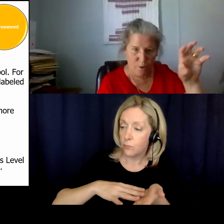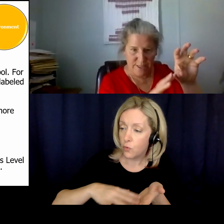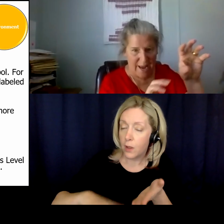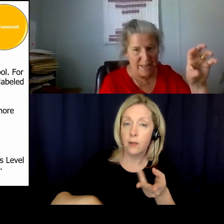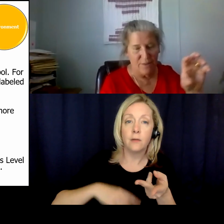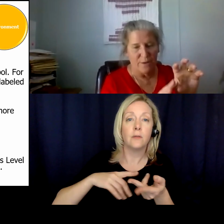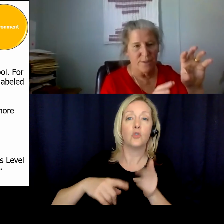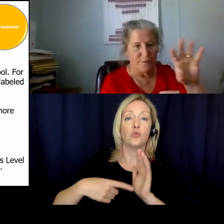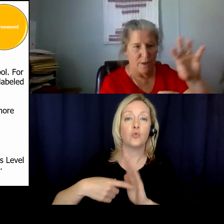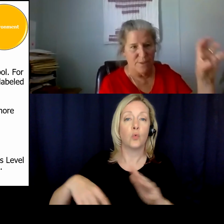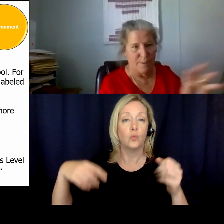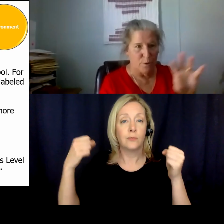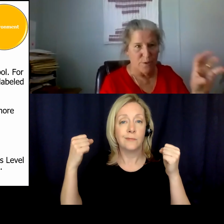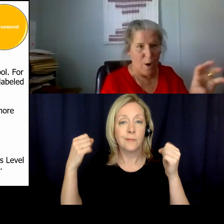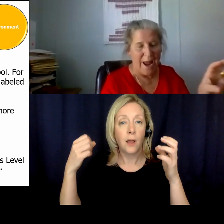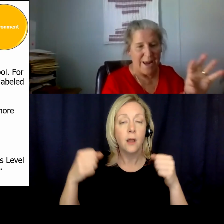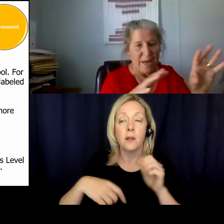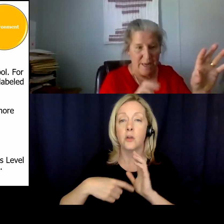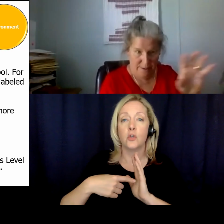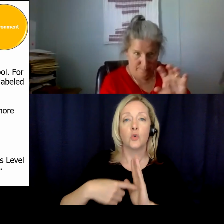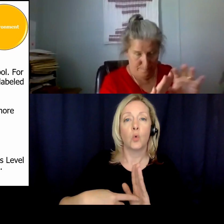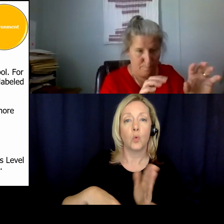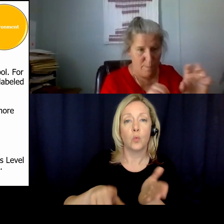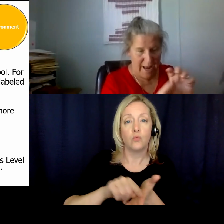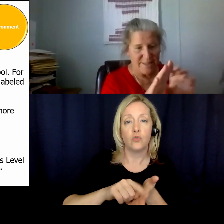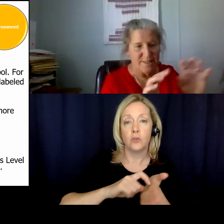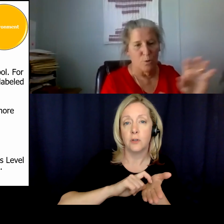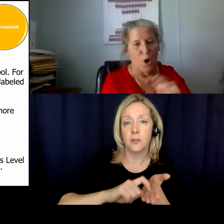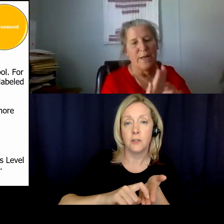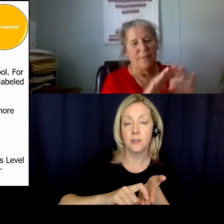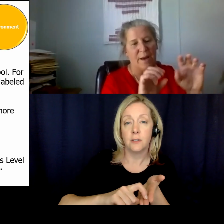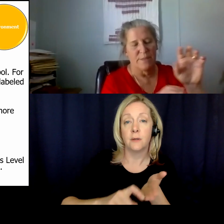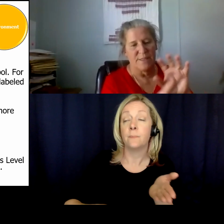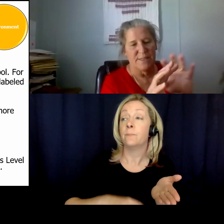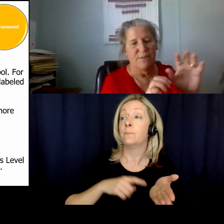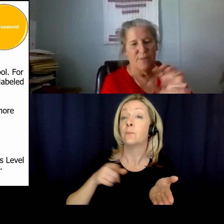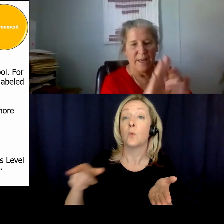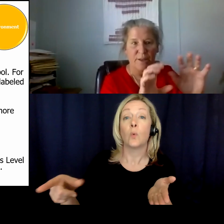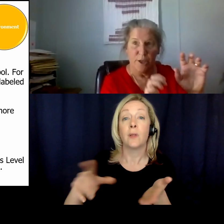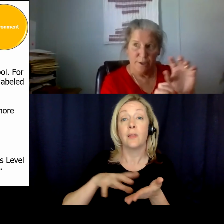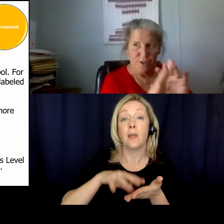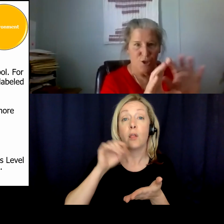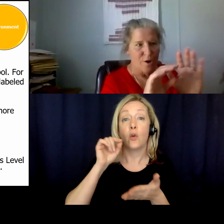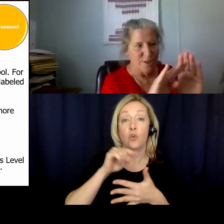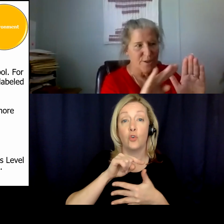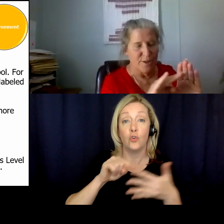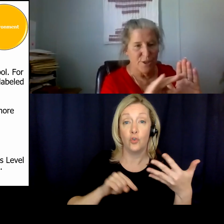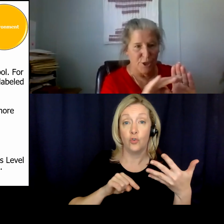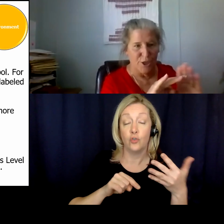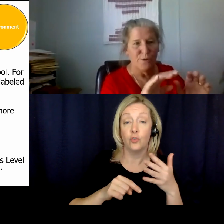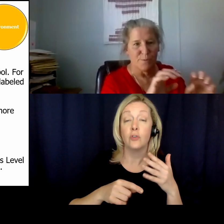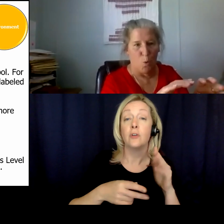to start taking those symbols away as they're learning them to see if they can start